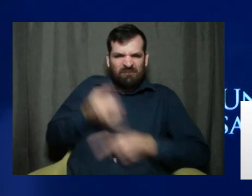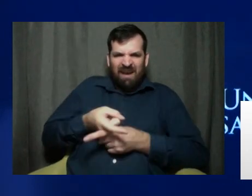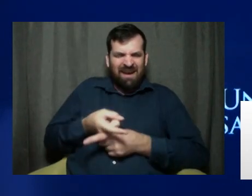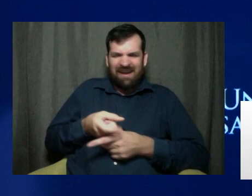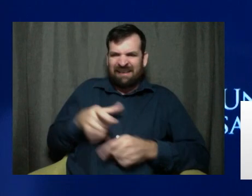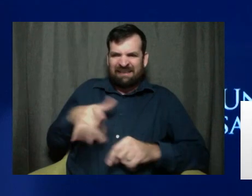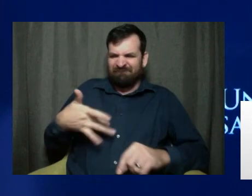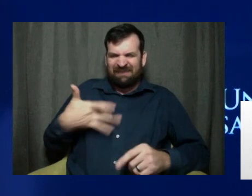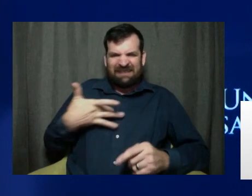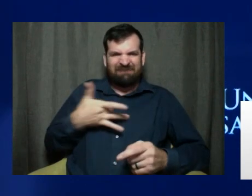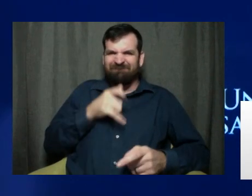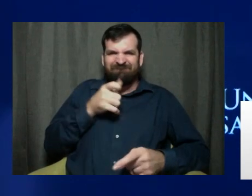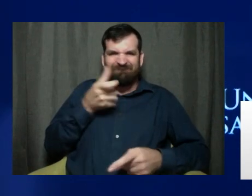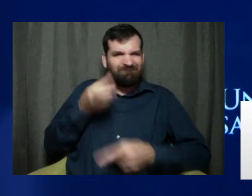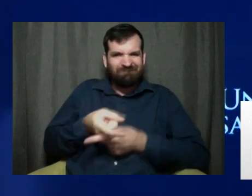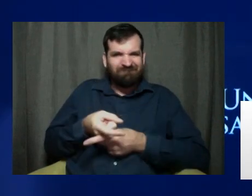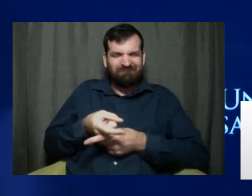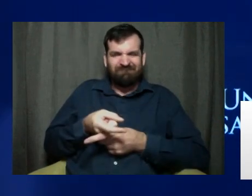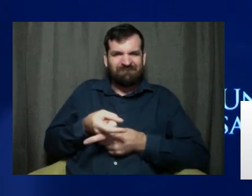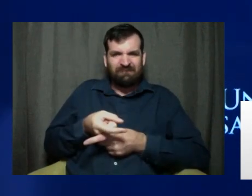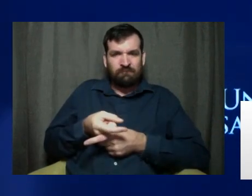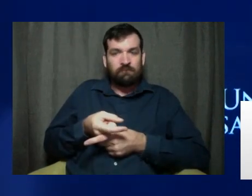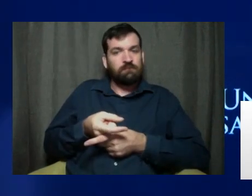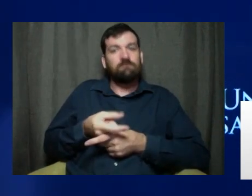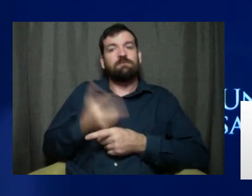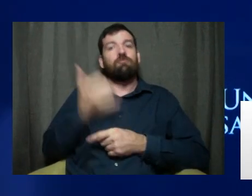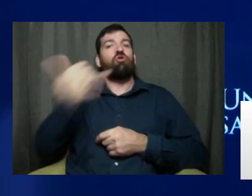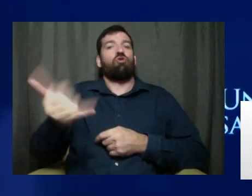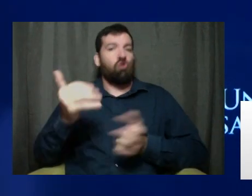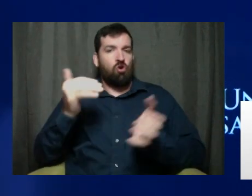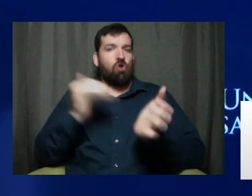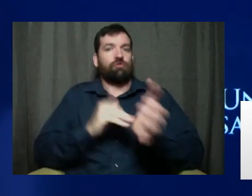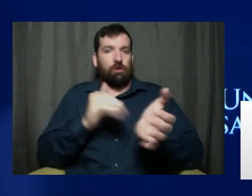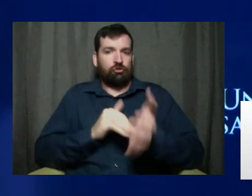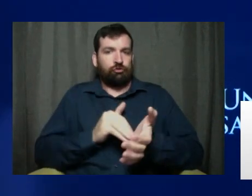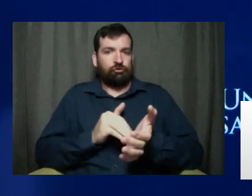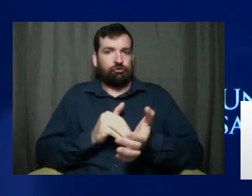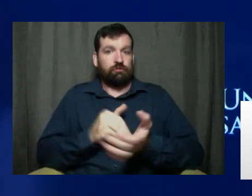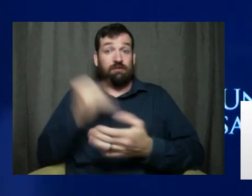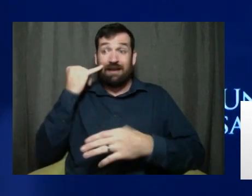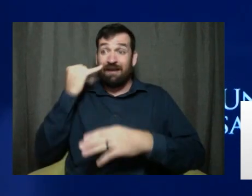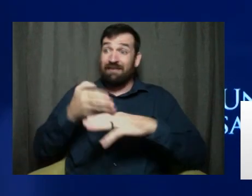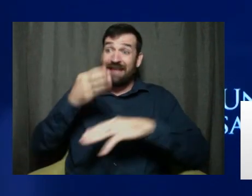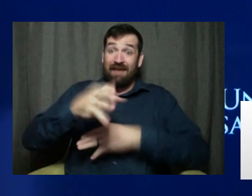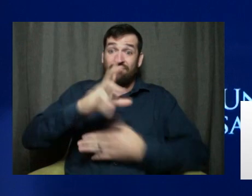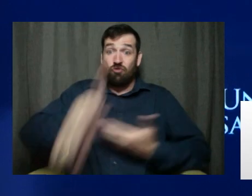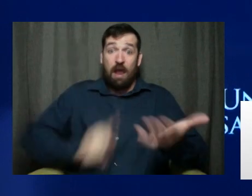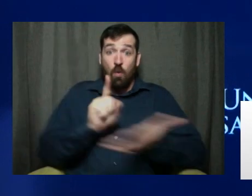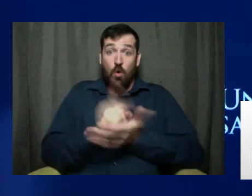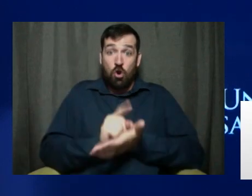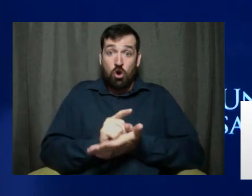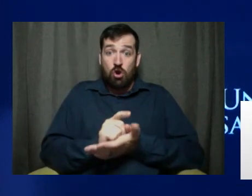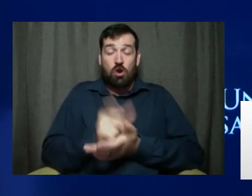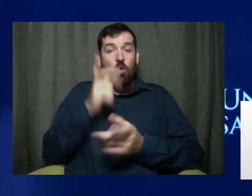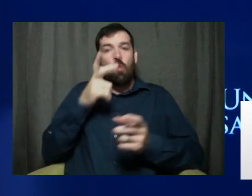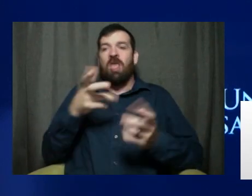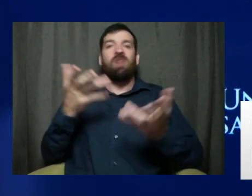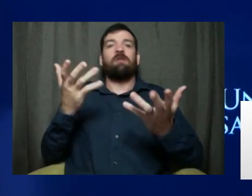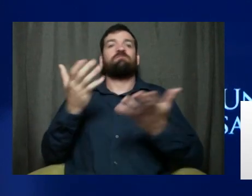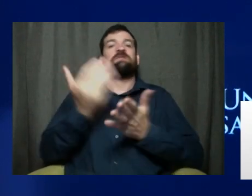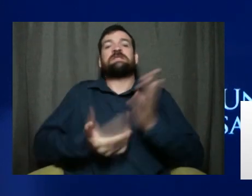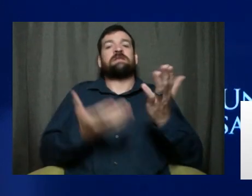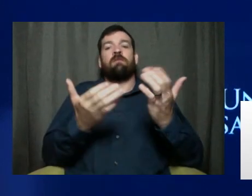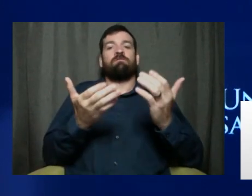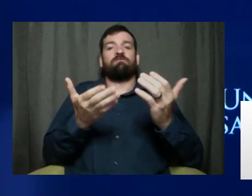is what's supposed to be going on, then you need to call your pediatrician's office. If it's after hours, there's surely going to be some mechanism that they can escalate